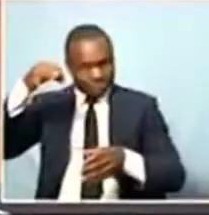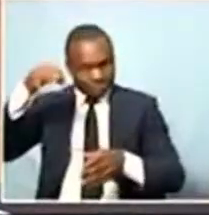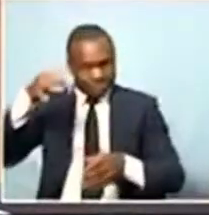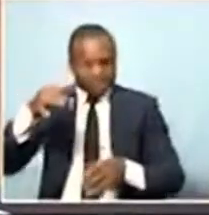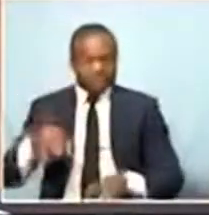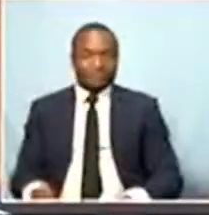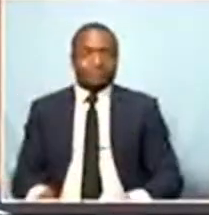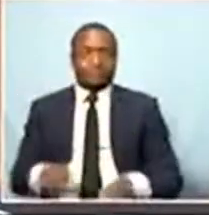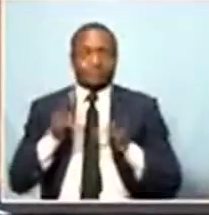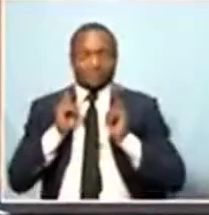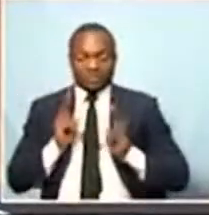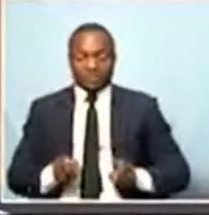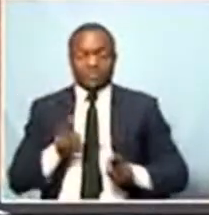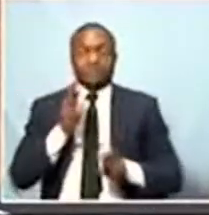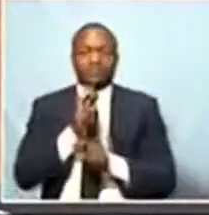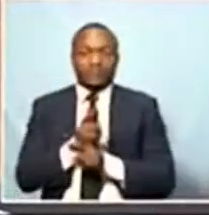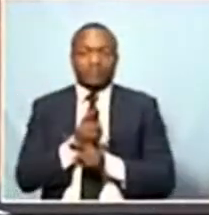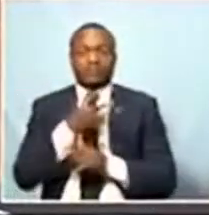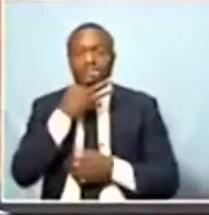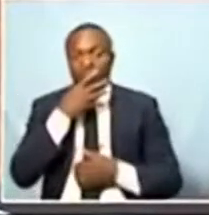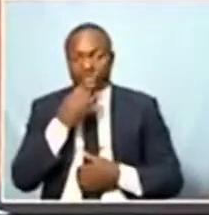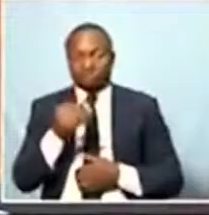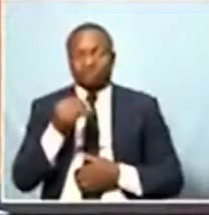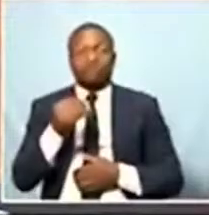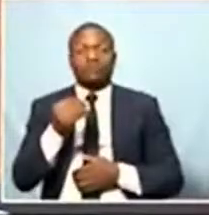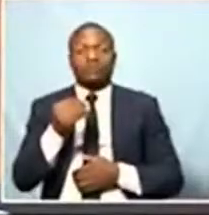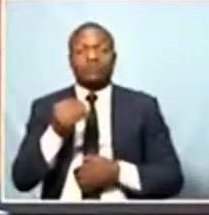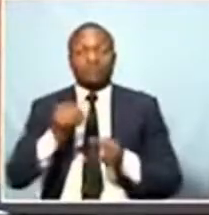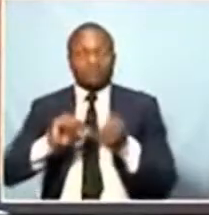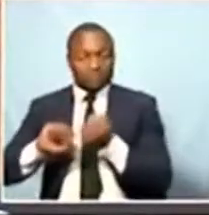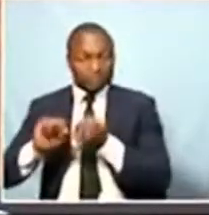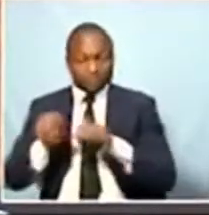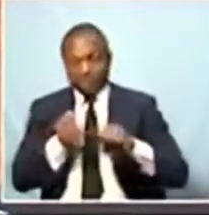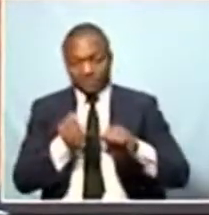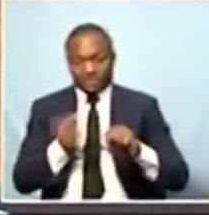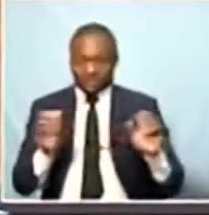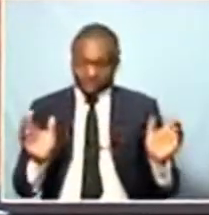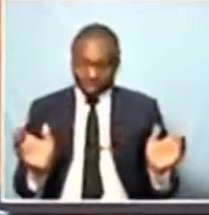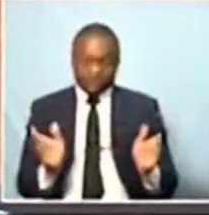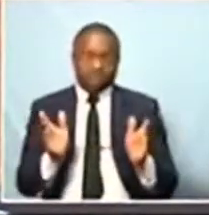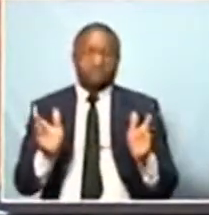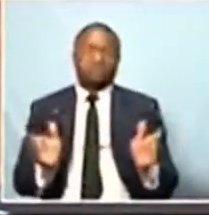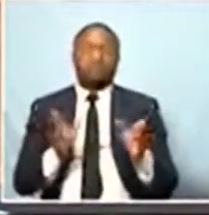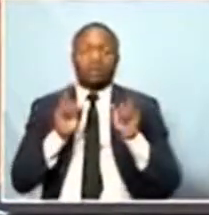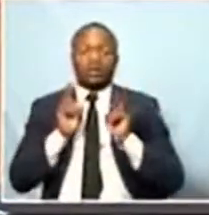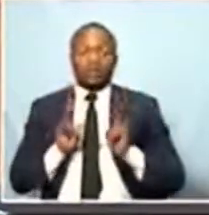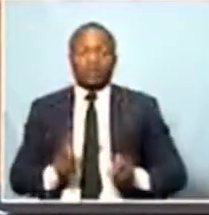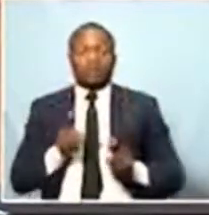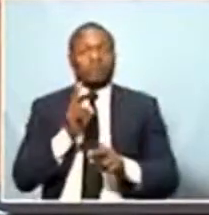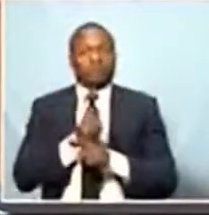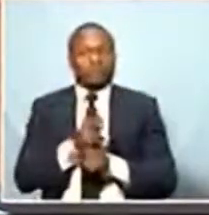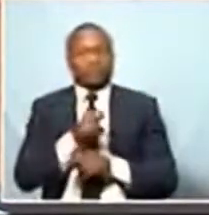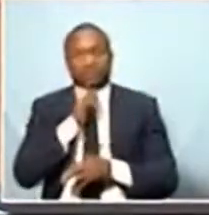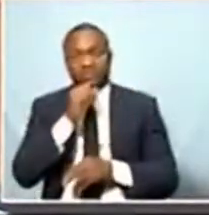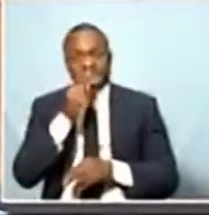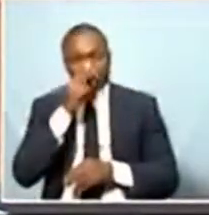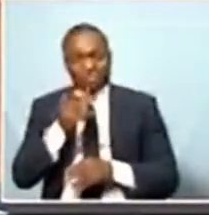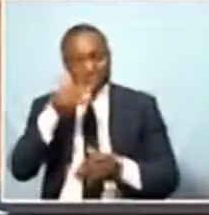of the Human Rights Commission in the promotion and protection of human rights. Do you see in this